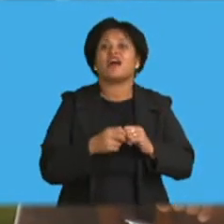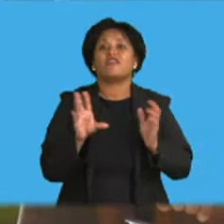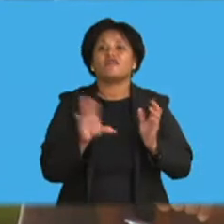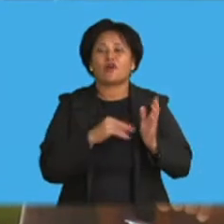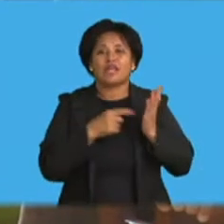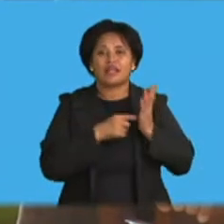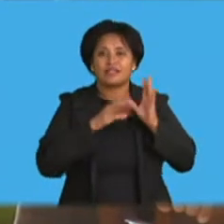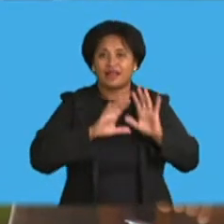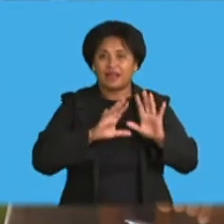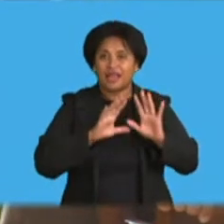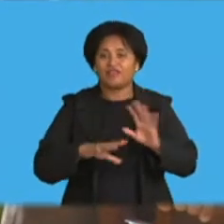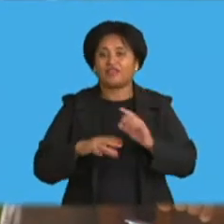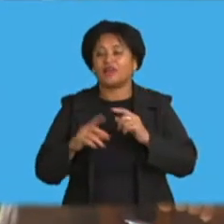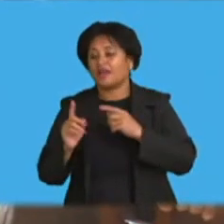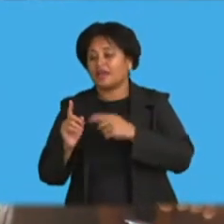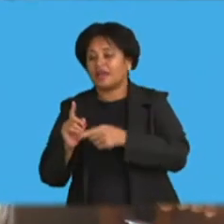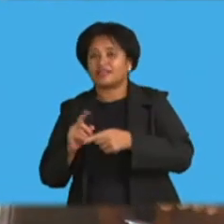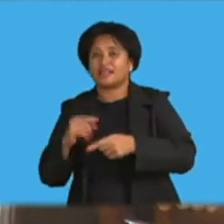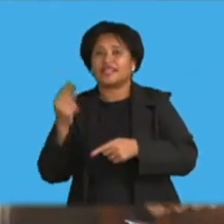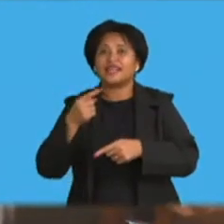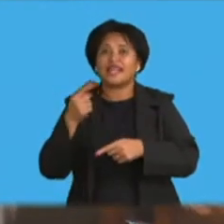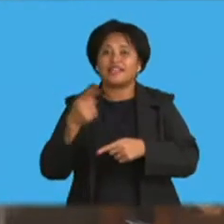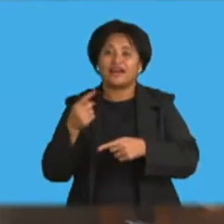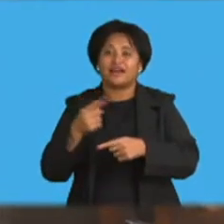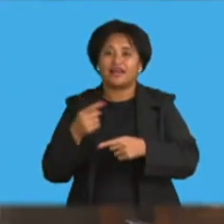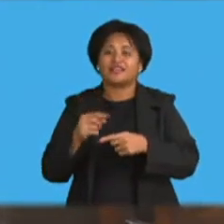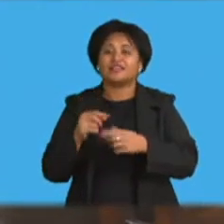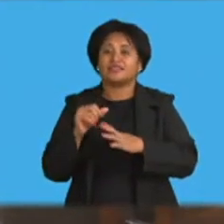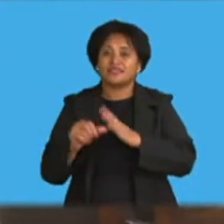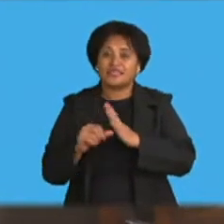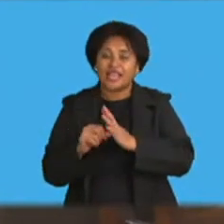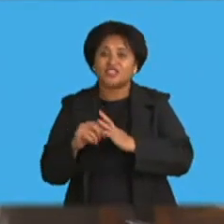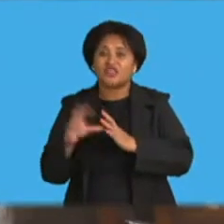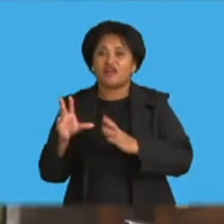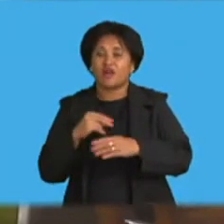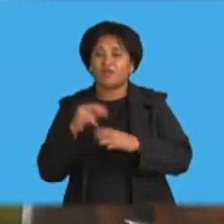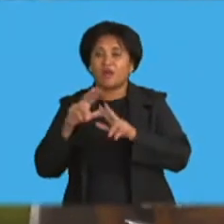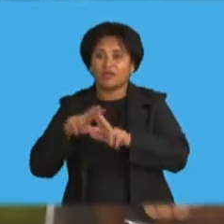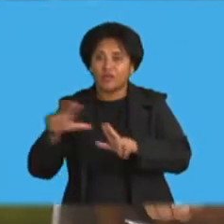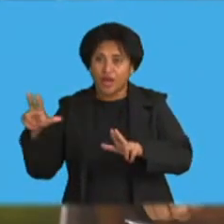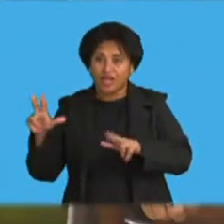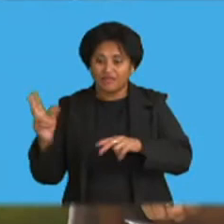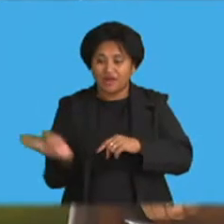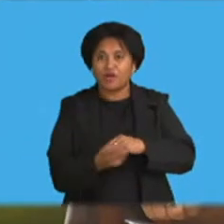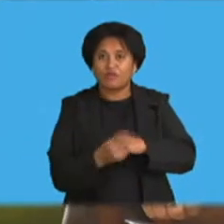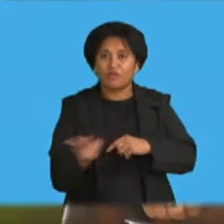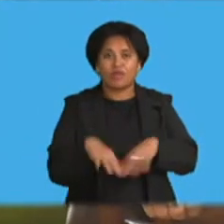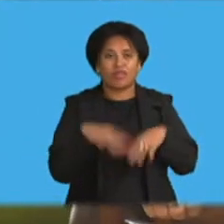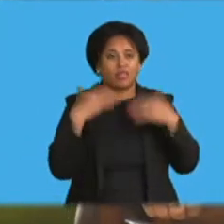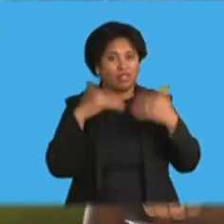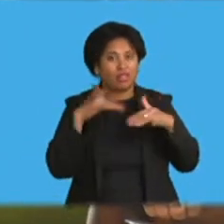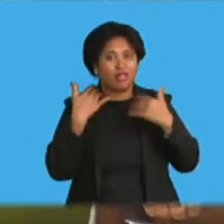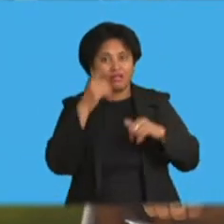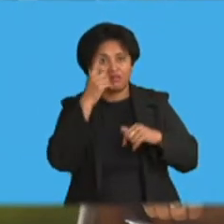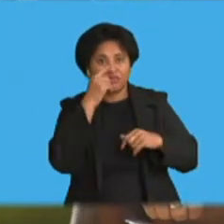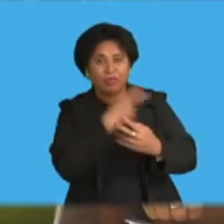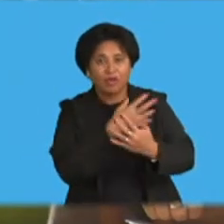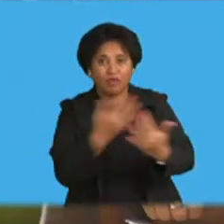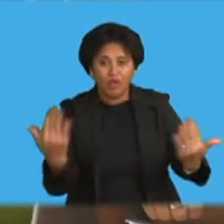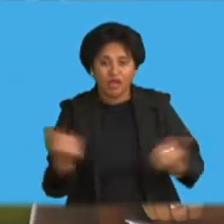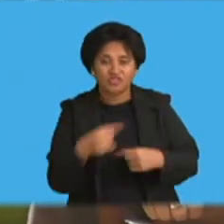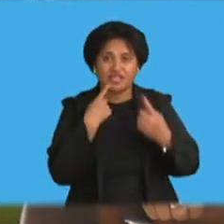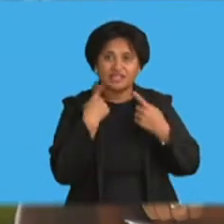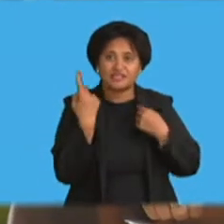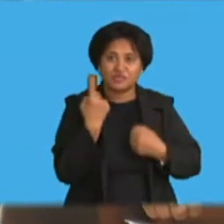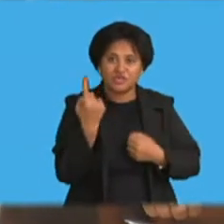Tailevu and 11-year-old Shelby Shaksi from Nasarawanga in Vanuatu, impressed the audience with their speeches and performances